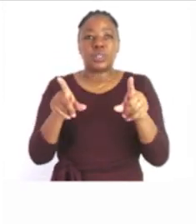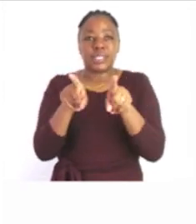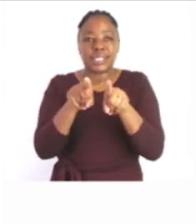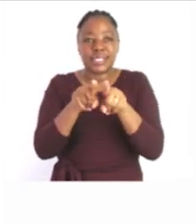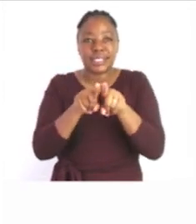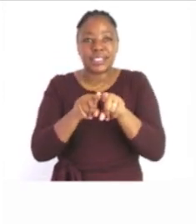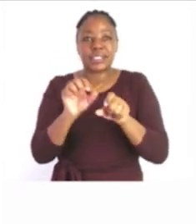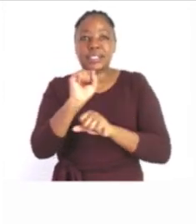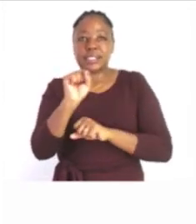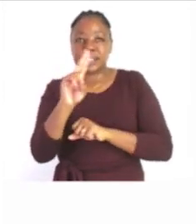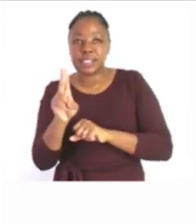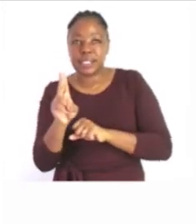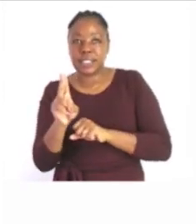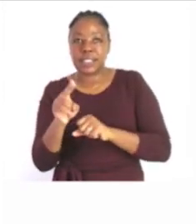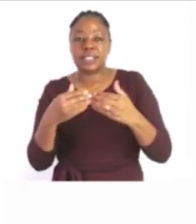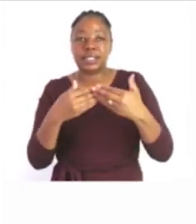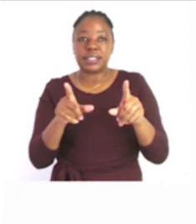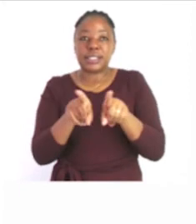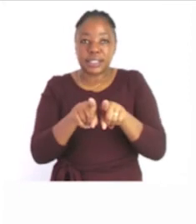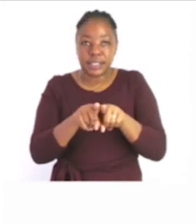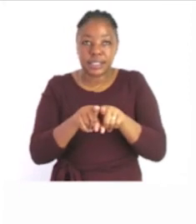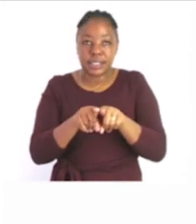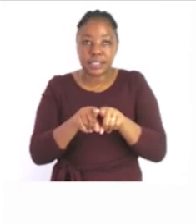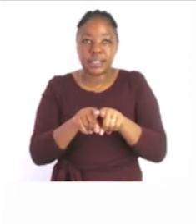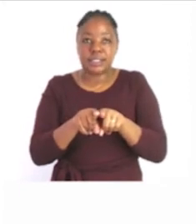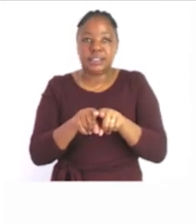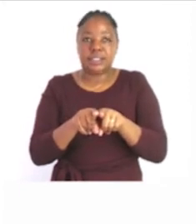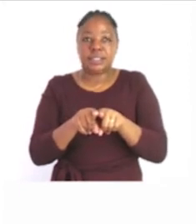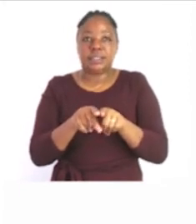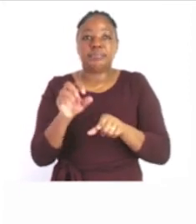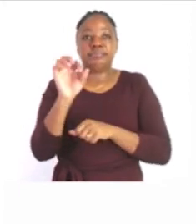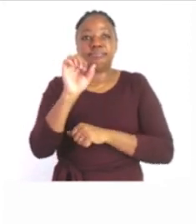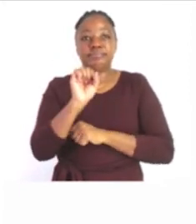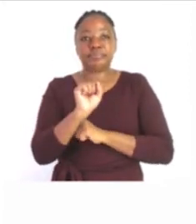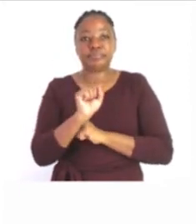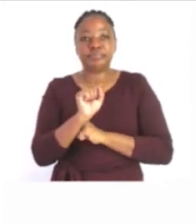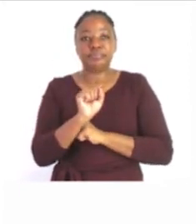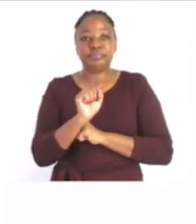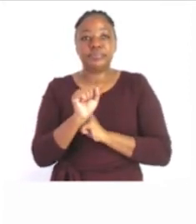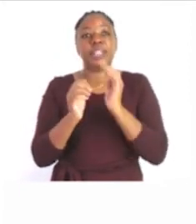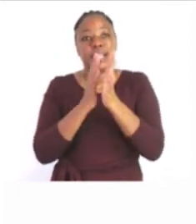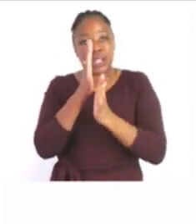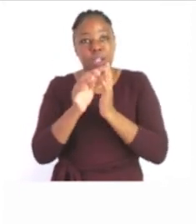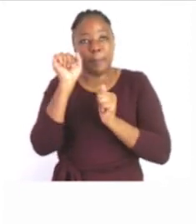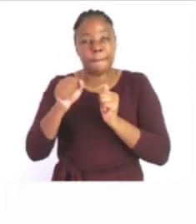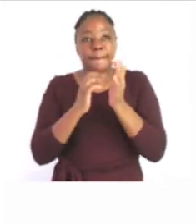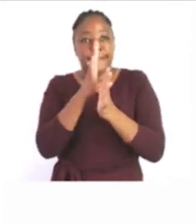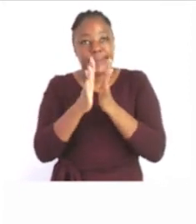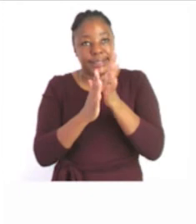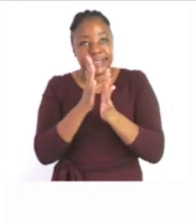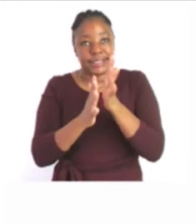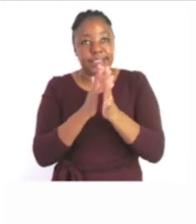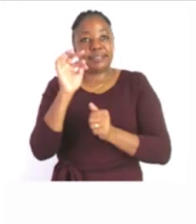word together. We're going to do the first block that we can see there. I want you to do it with me because this is